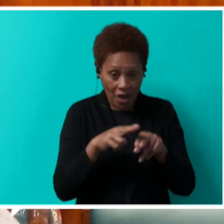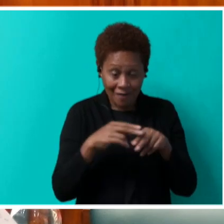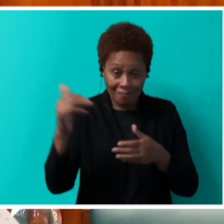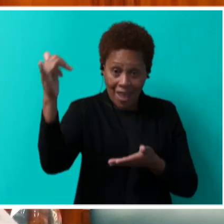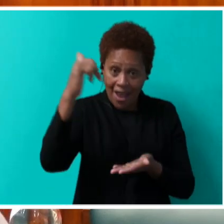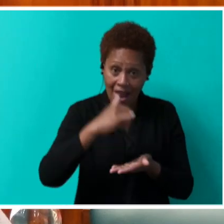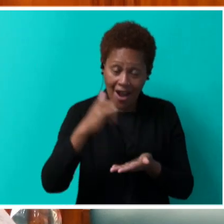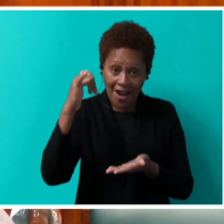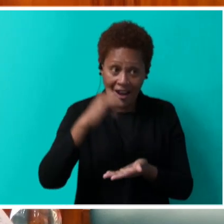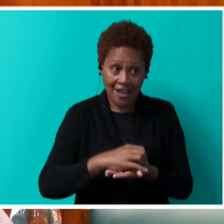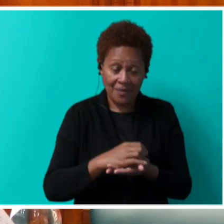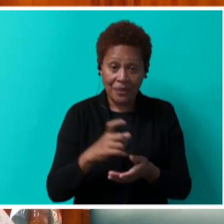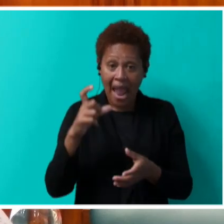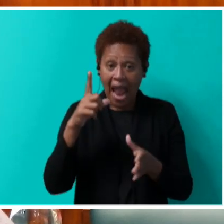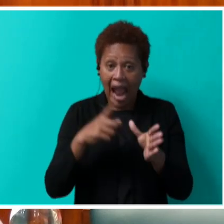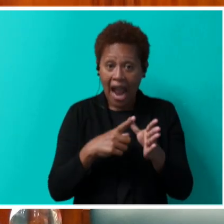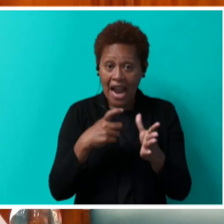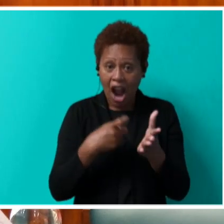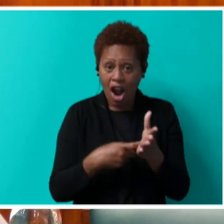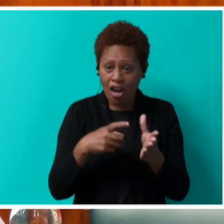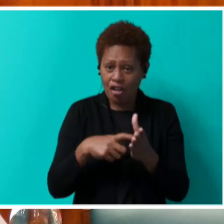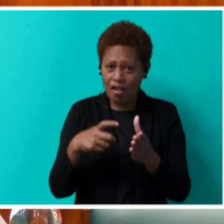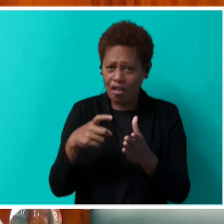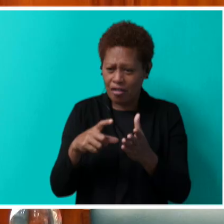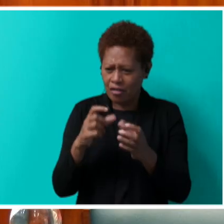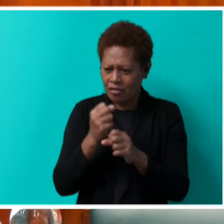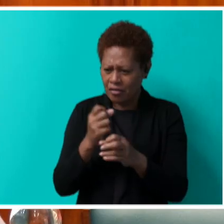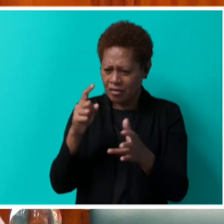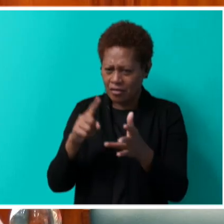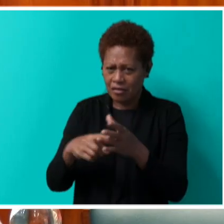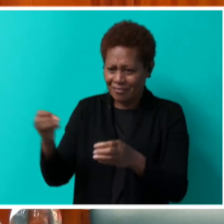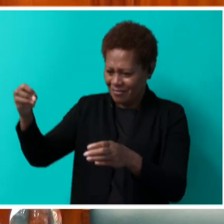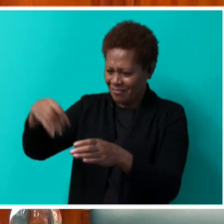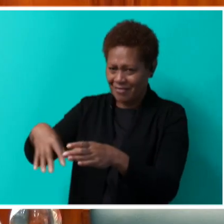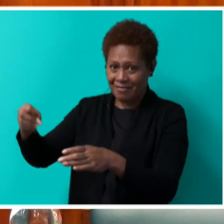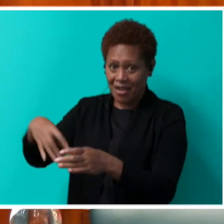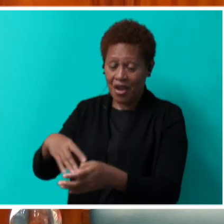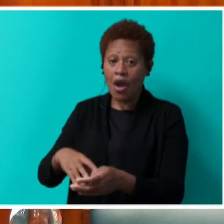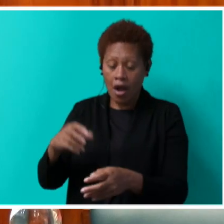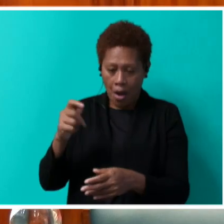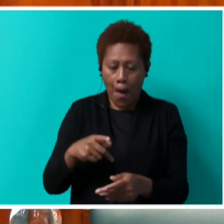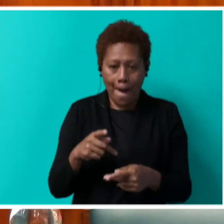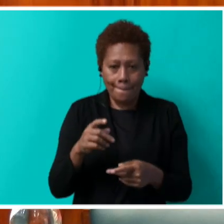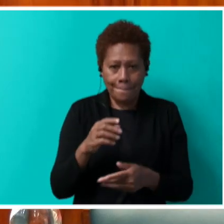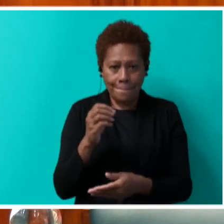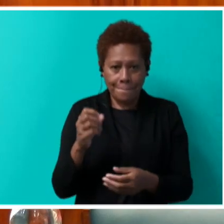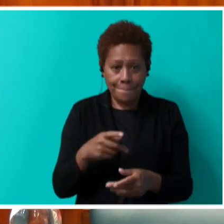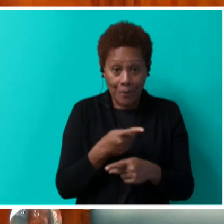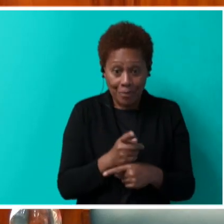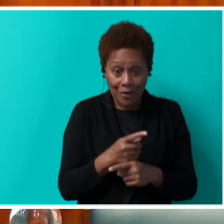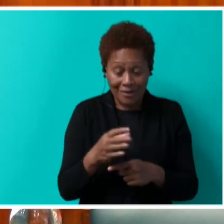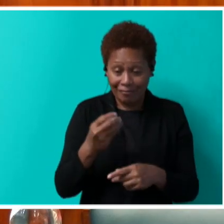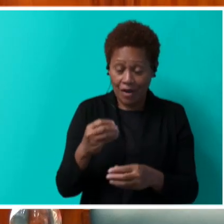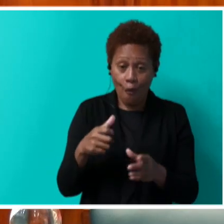reliable cargo services, freight forwarders, and product presentation on